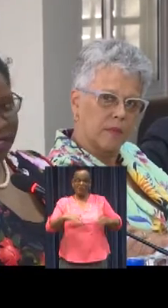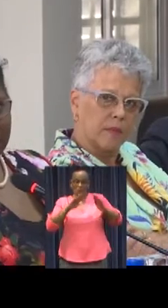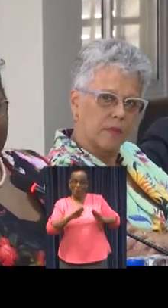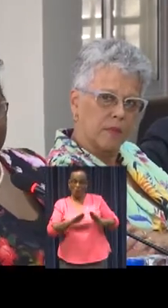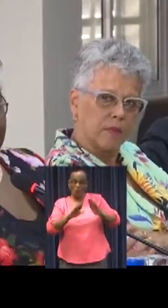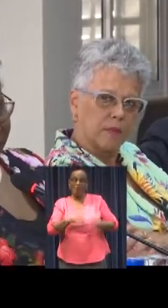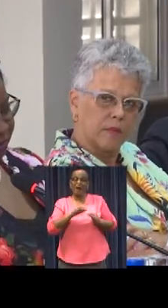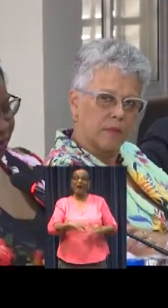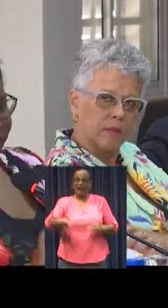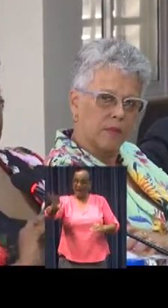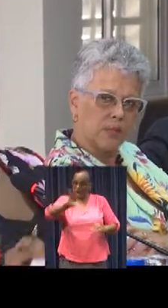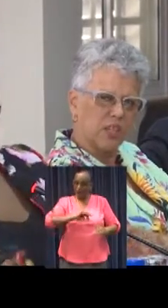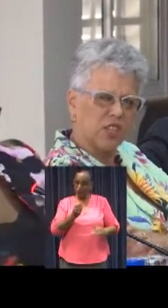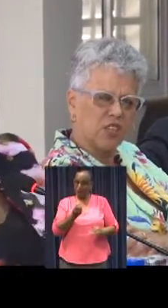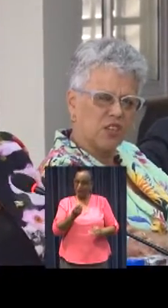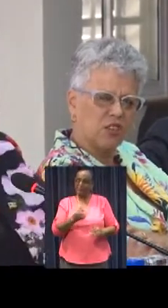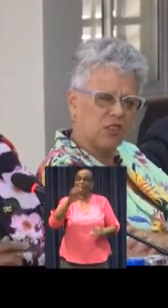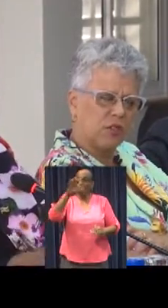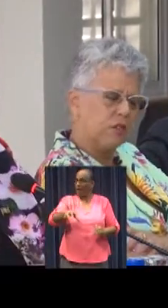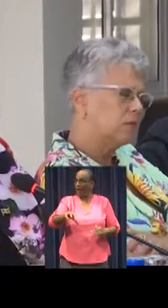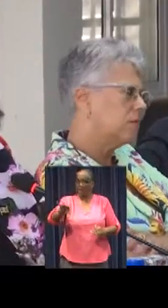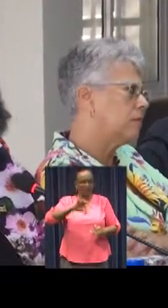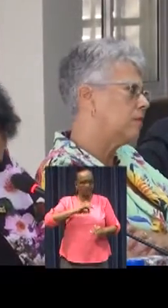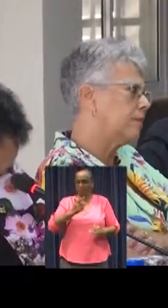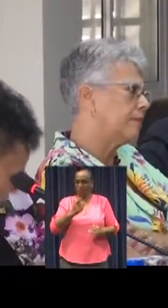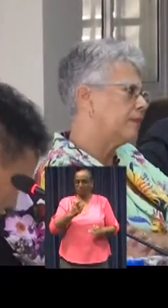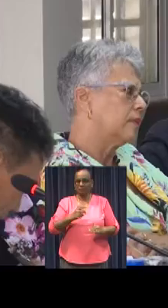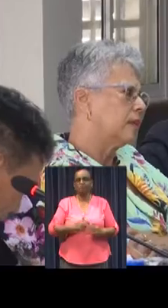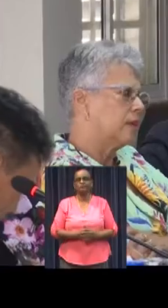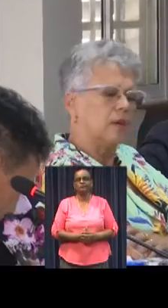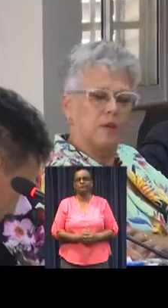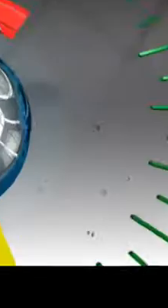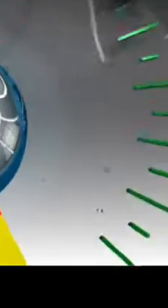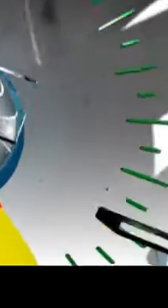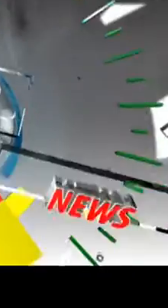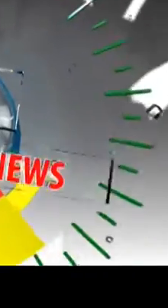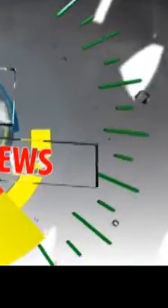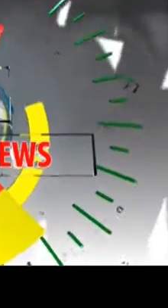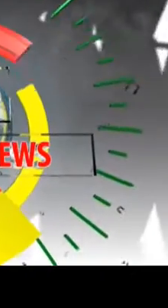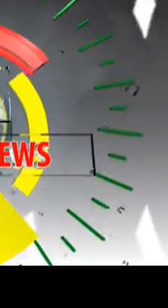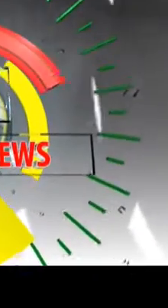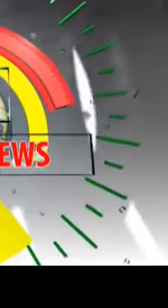are waiting for a response from the bank.